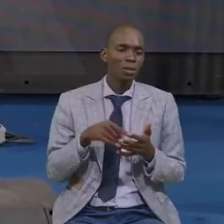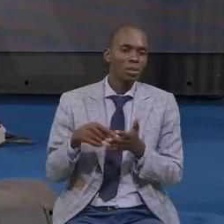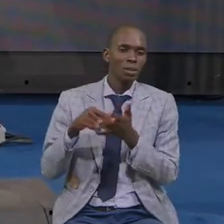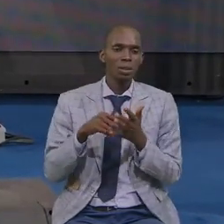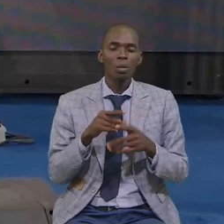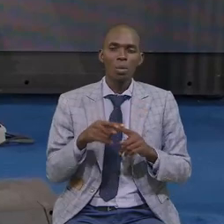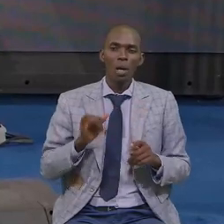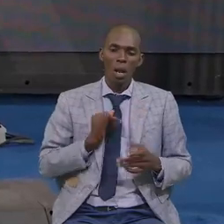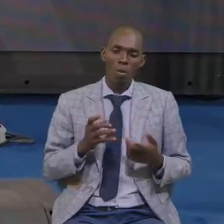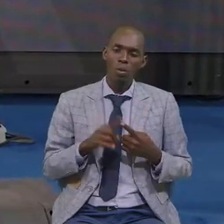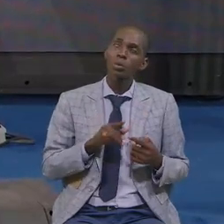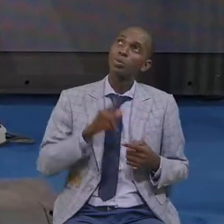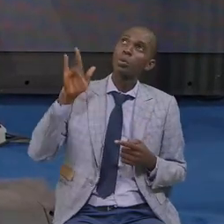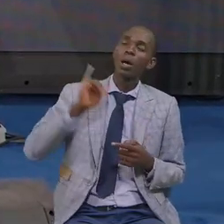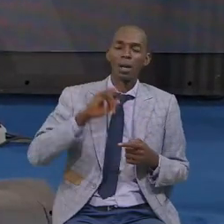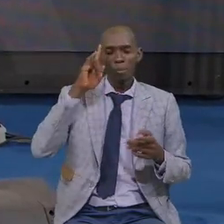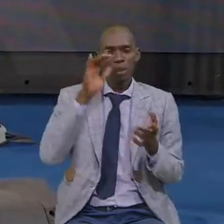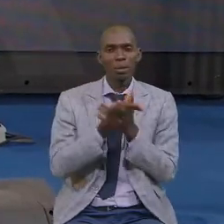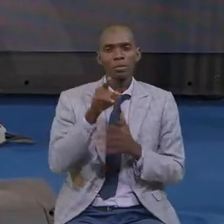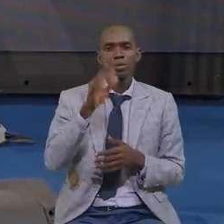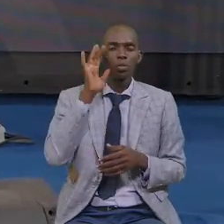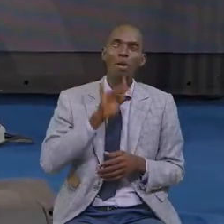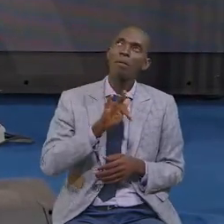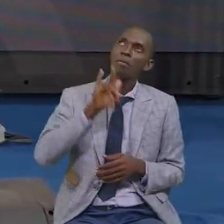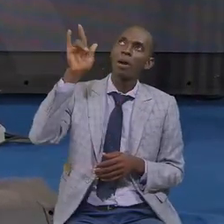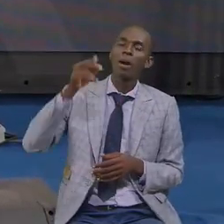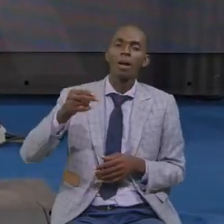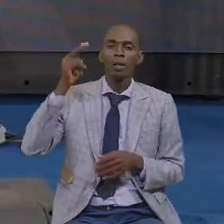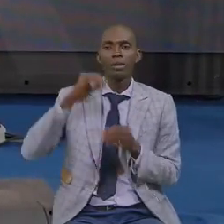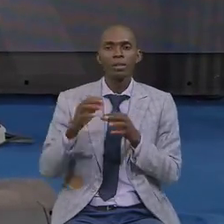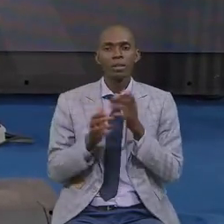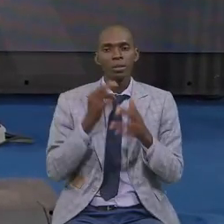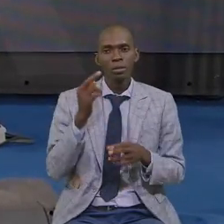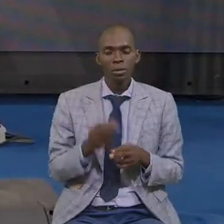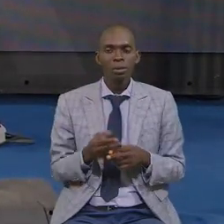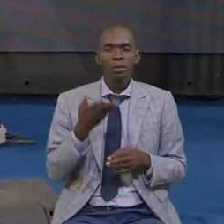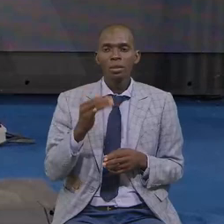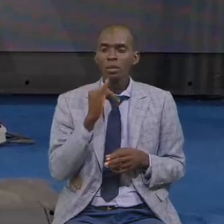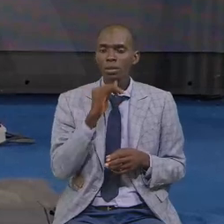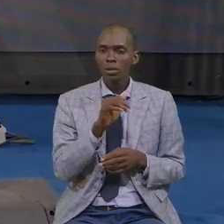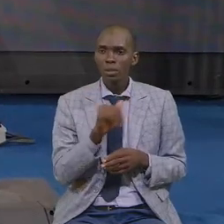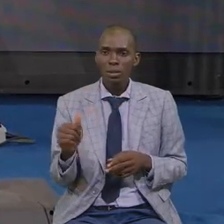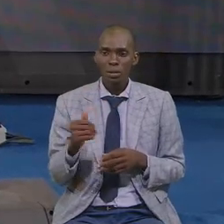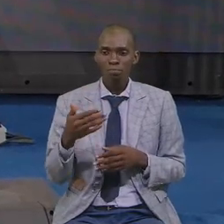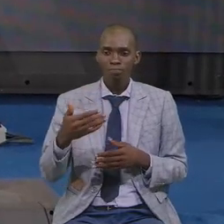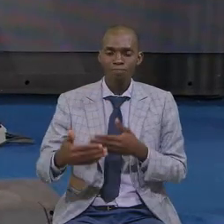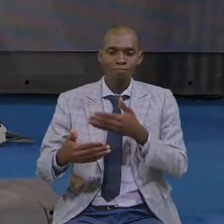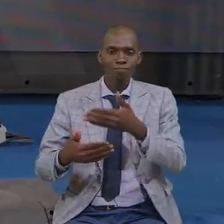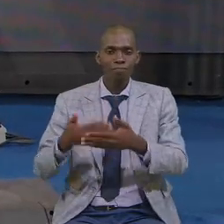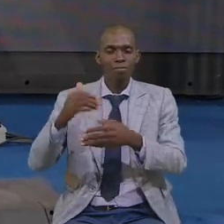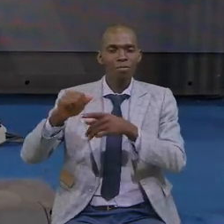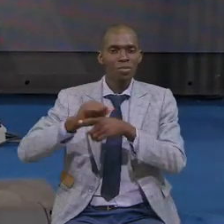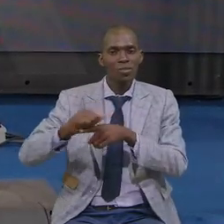and I believe you will fly. Yeah. But there's remedial training. There's remedial teaching. There